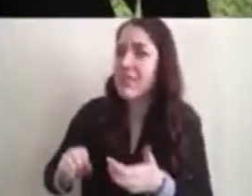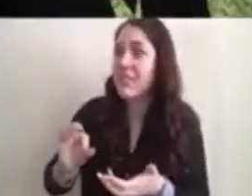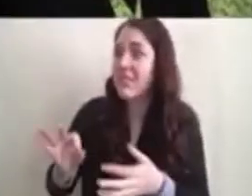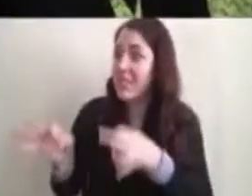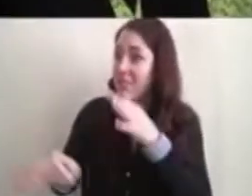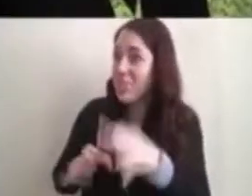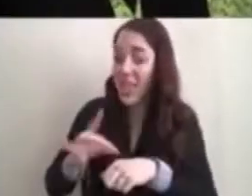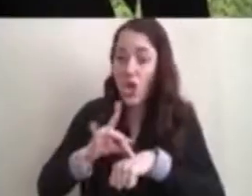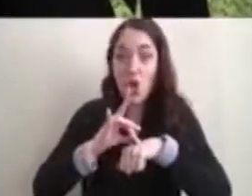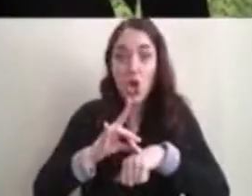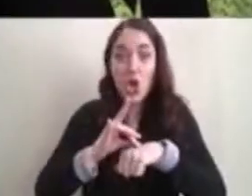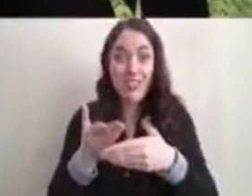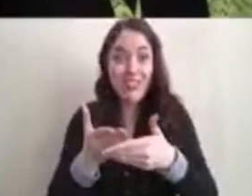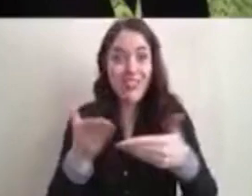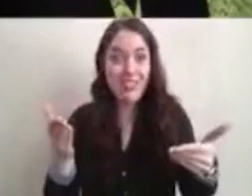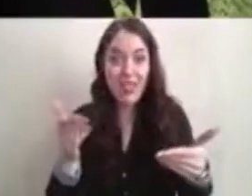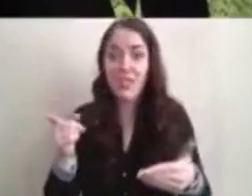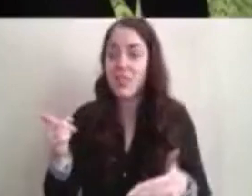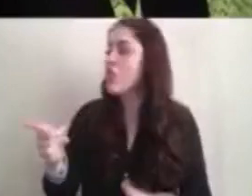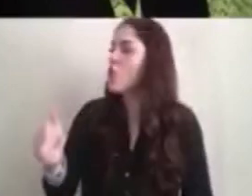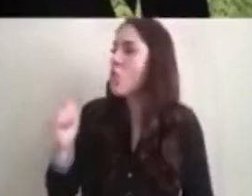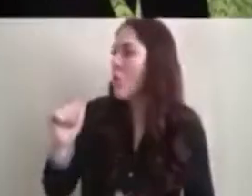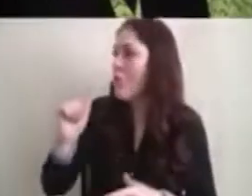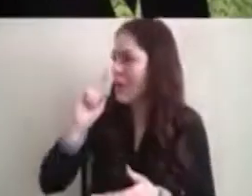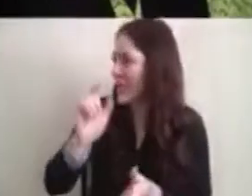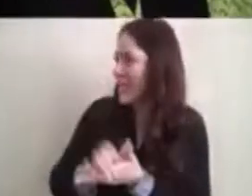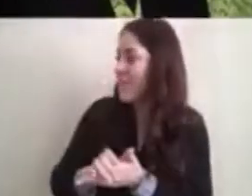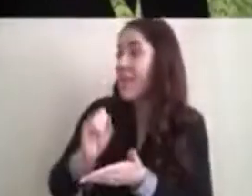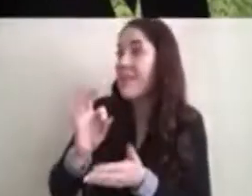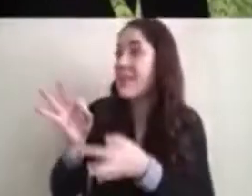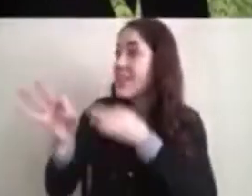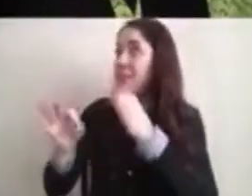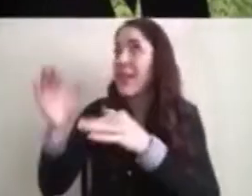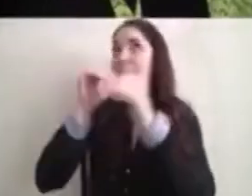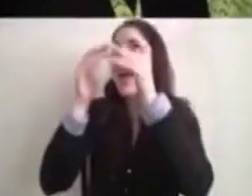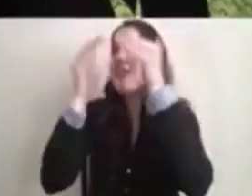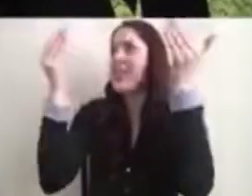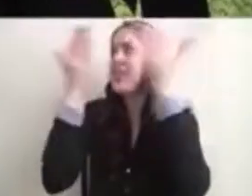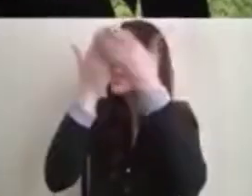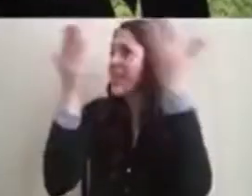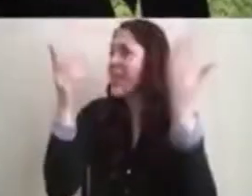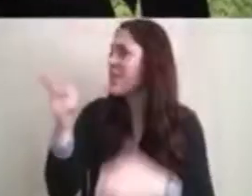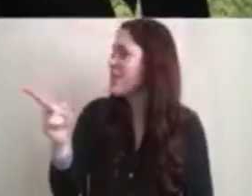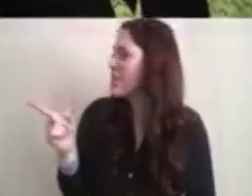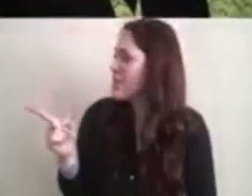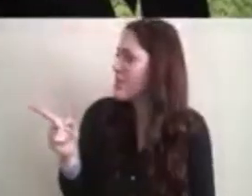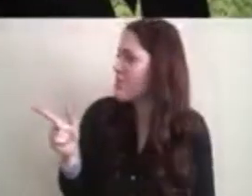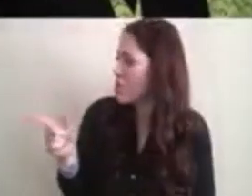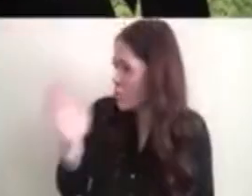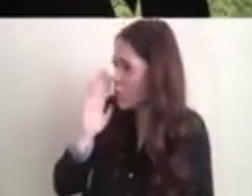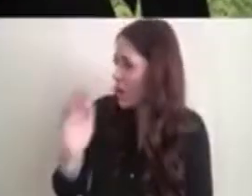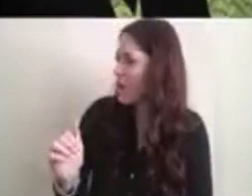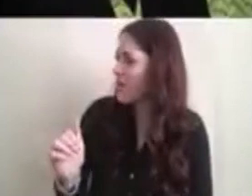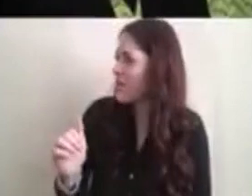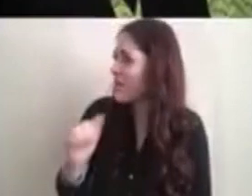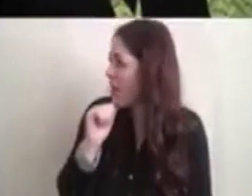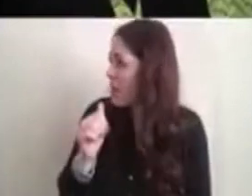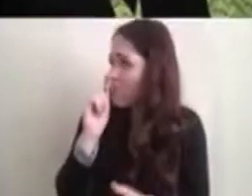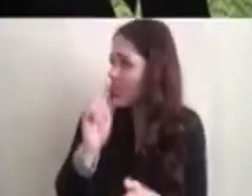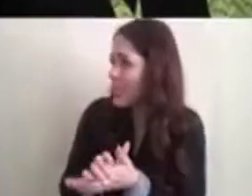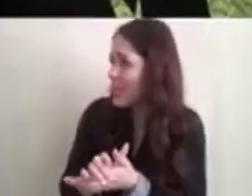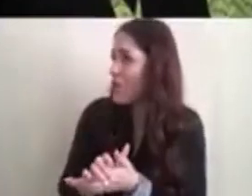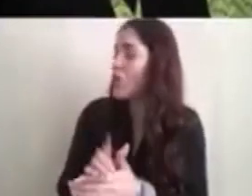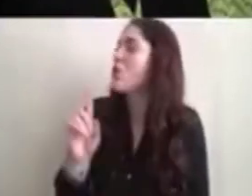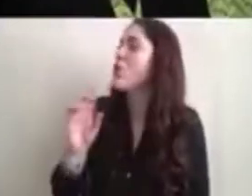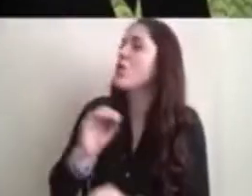one. Just as Moses lifted up the snake in the wilderness, so must the promised one be lifted up,